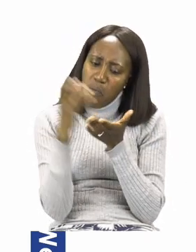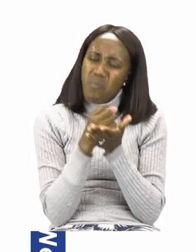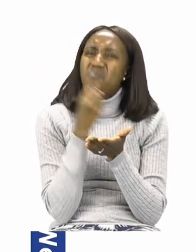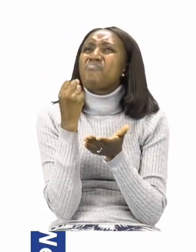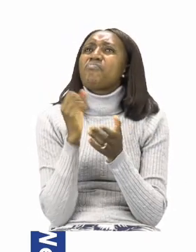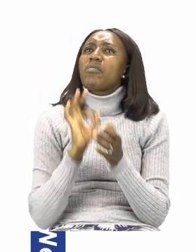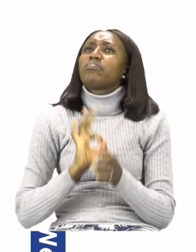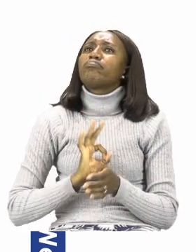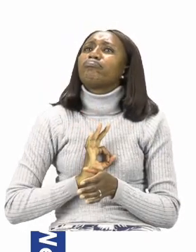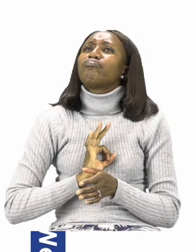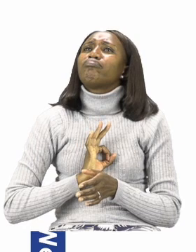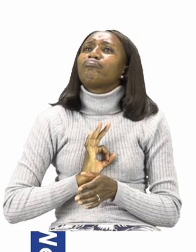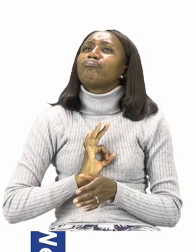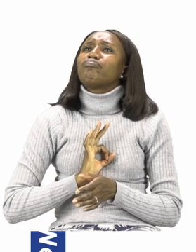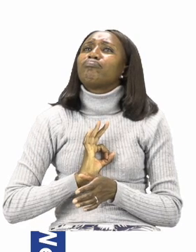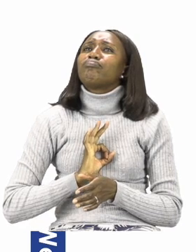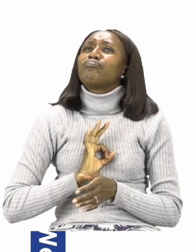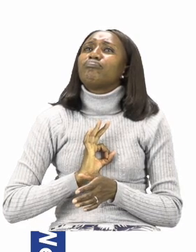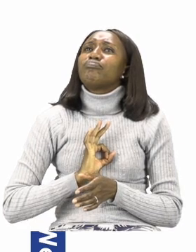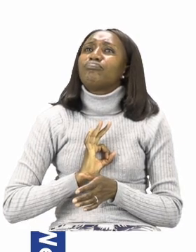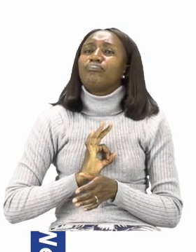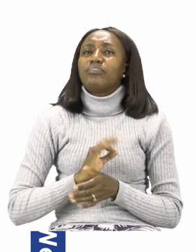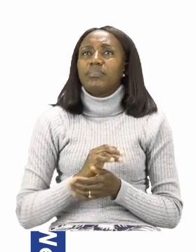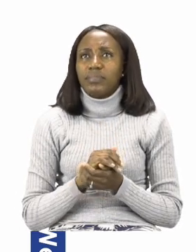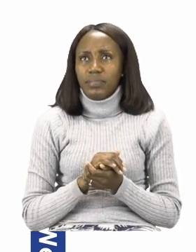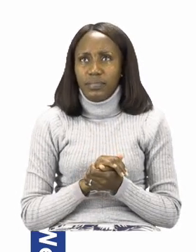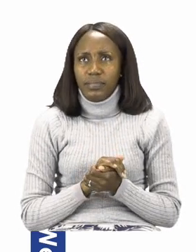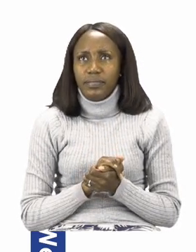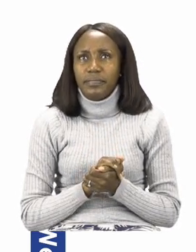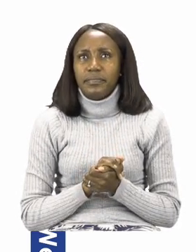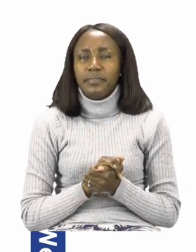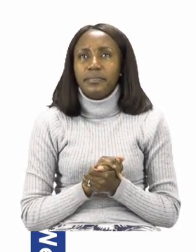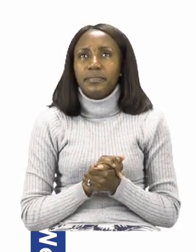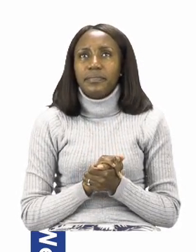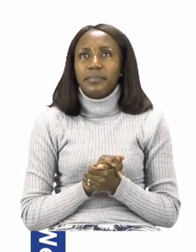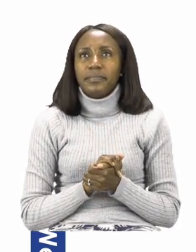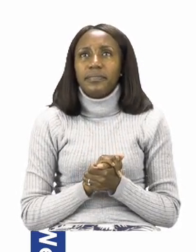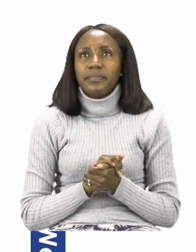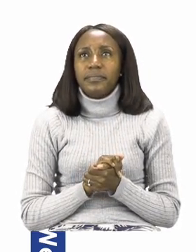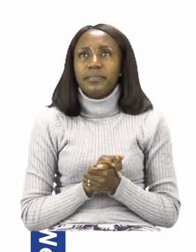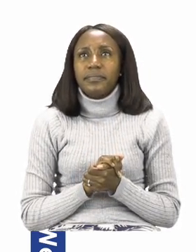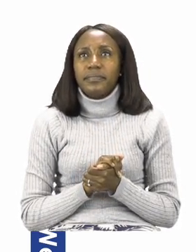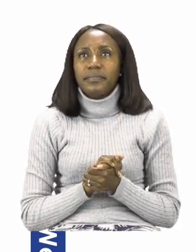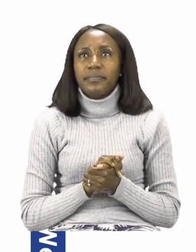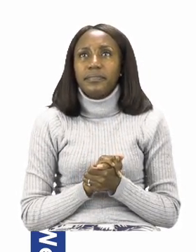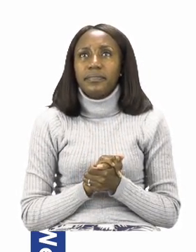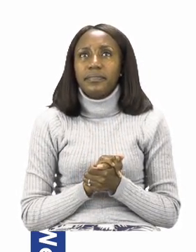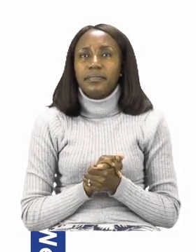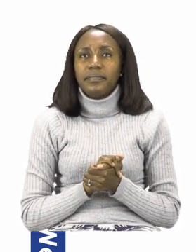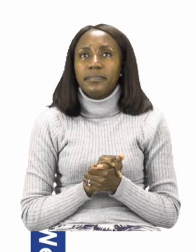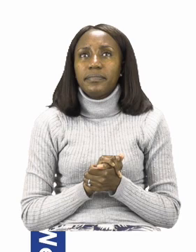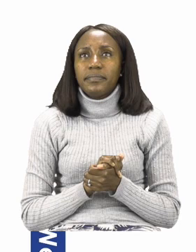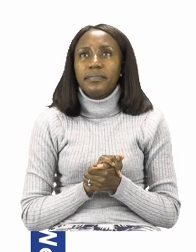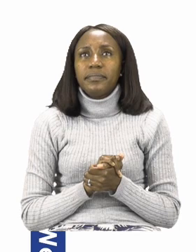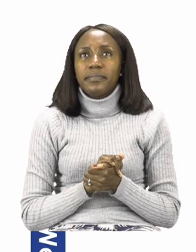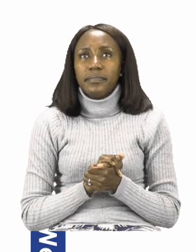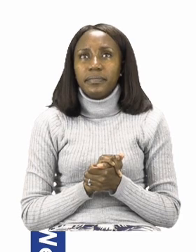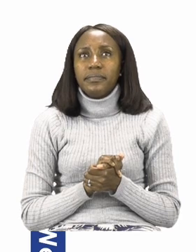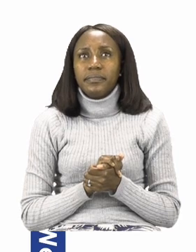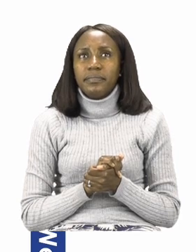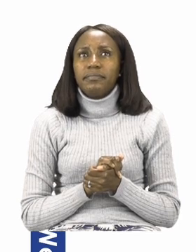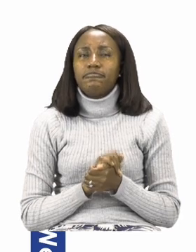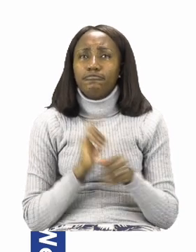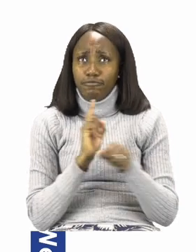by each one of our friends. Now if we look at the first